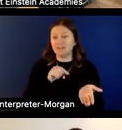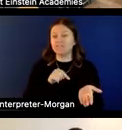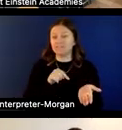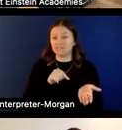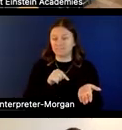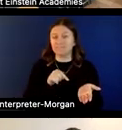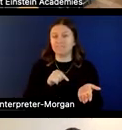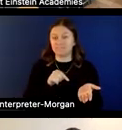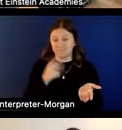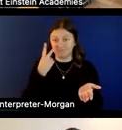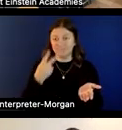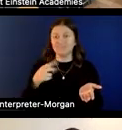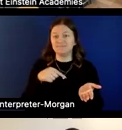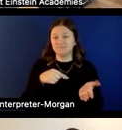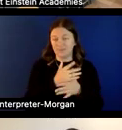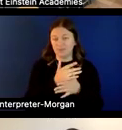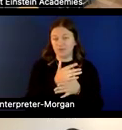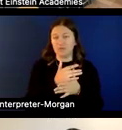Look at the German side.